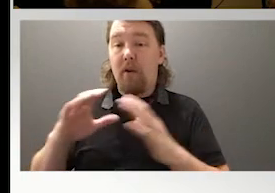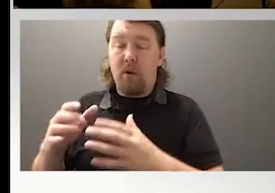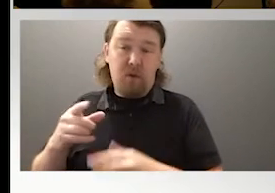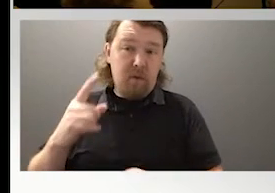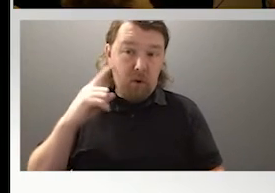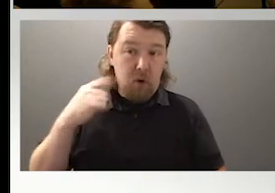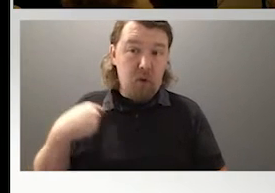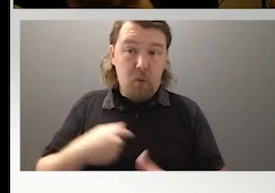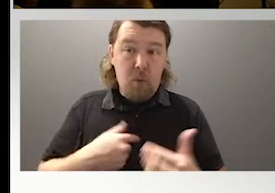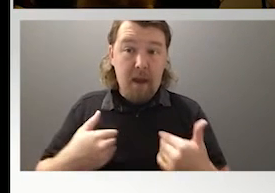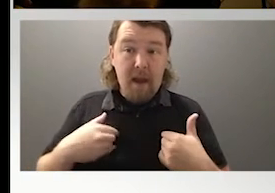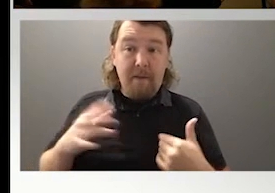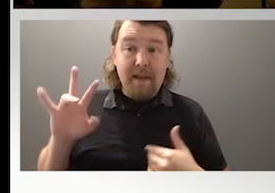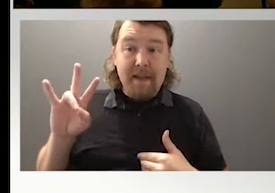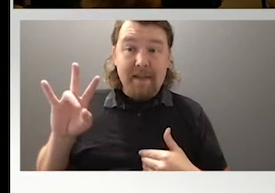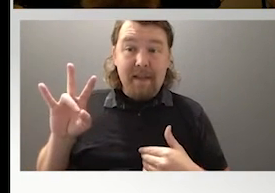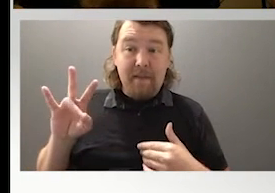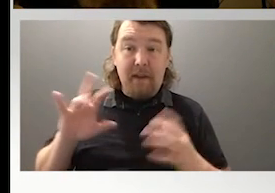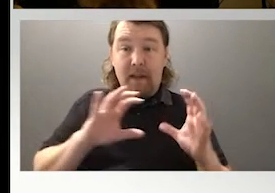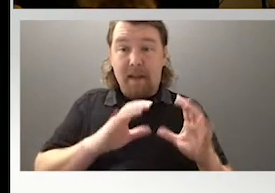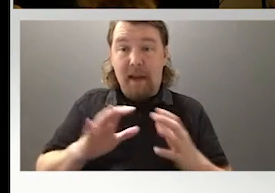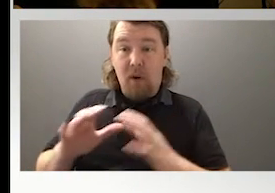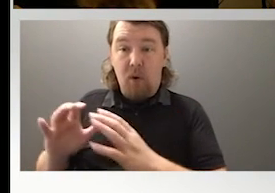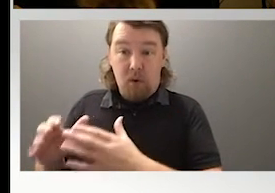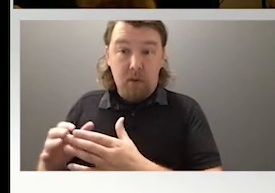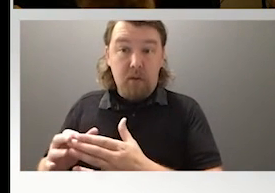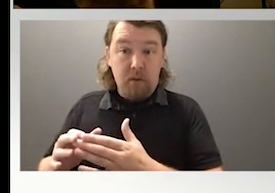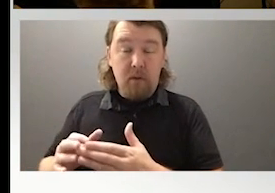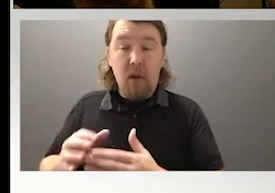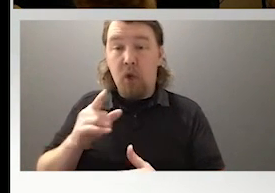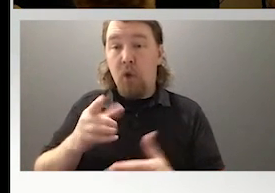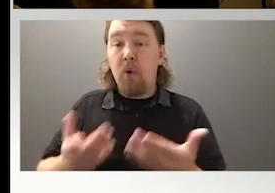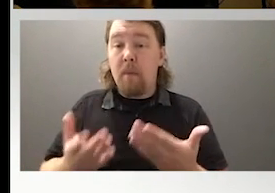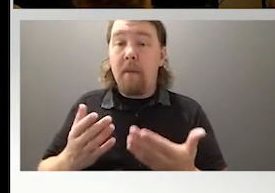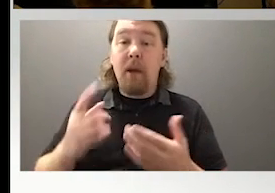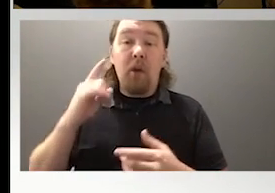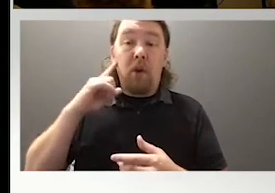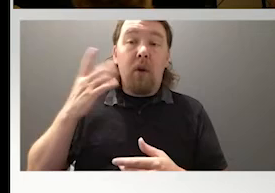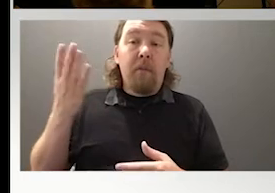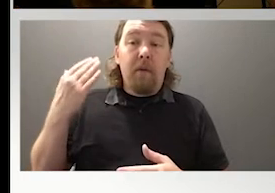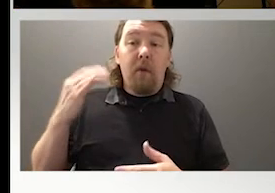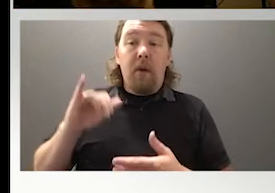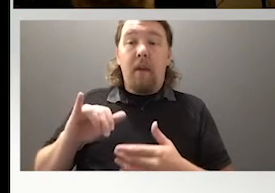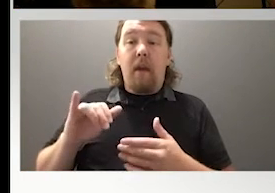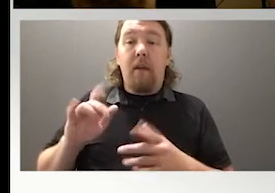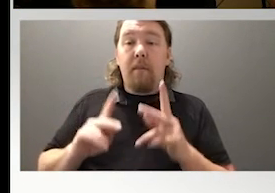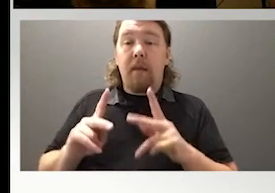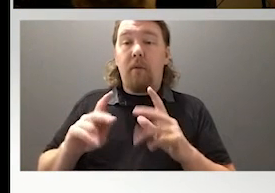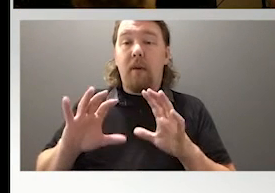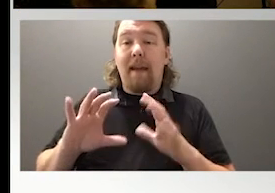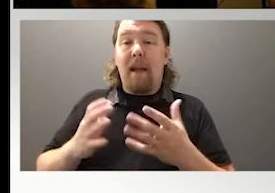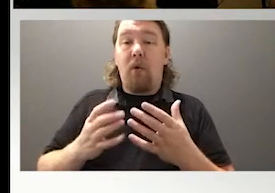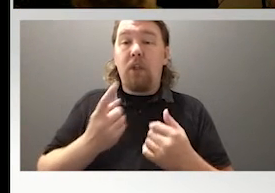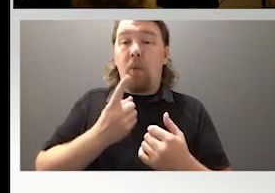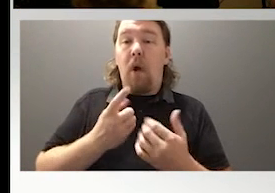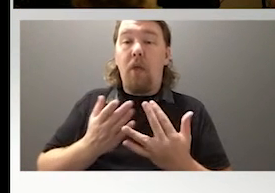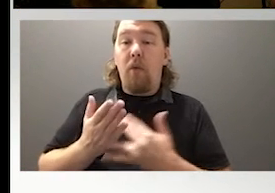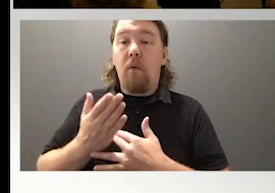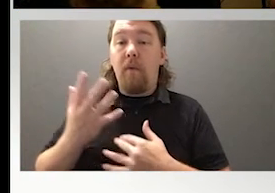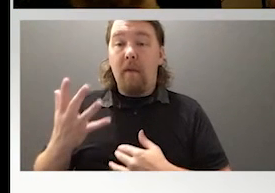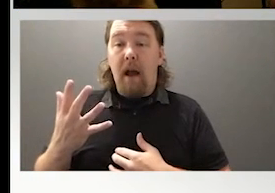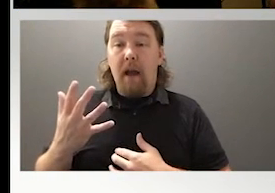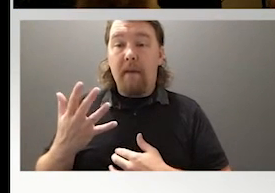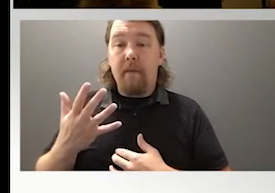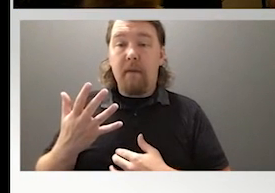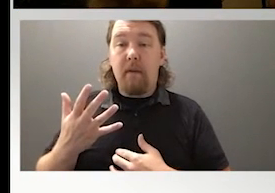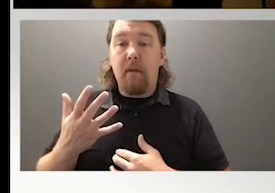we have 7 priority categories, and you probably heard earlier that individuals in categories 1 through 5